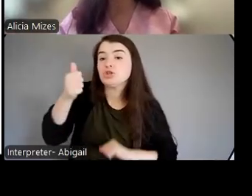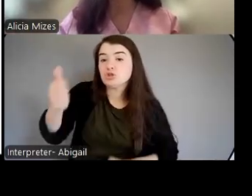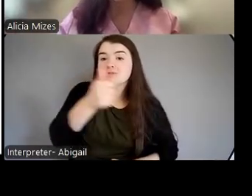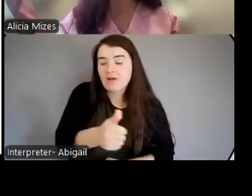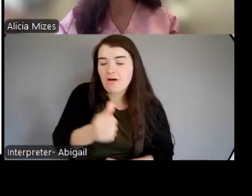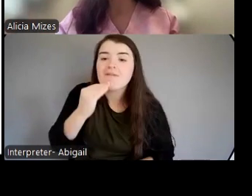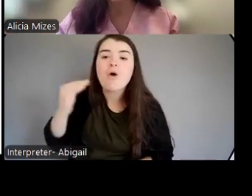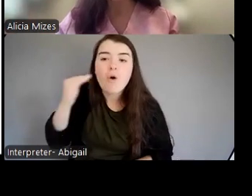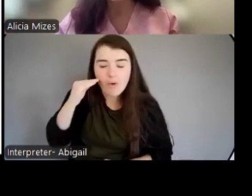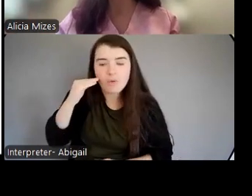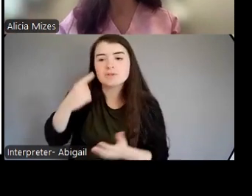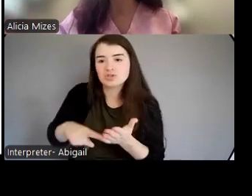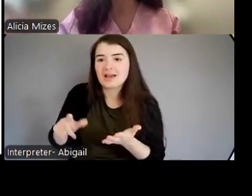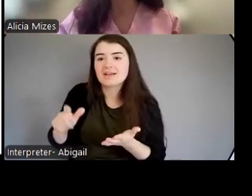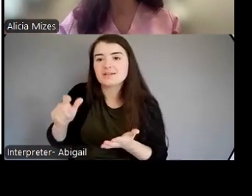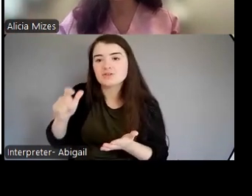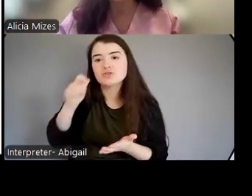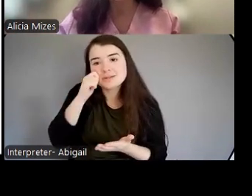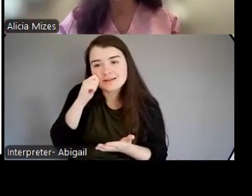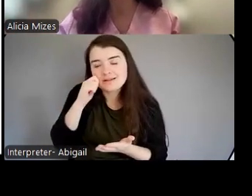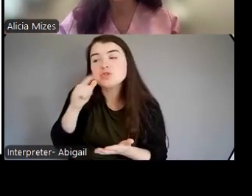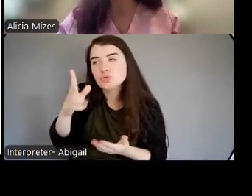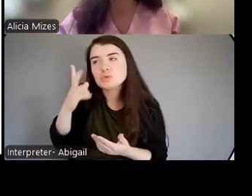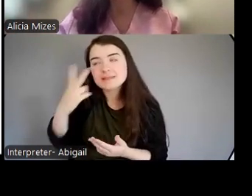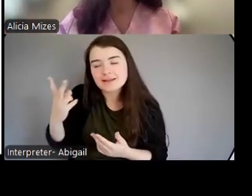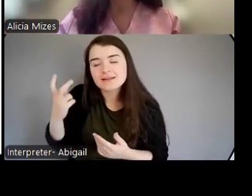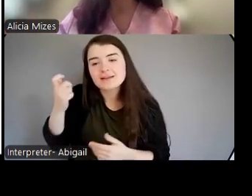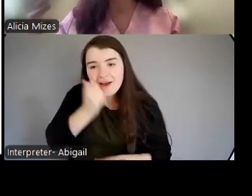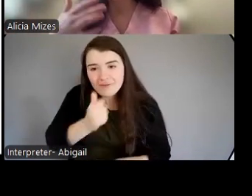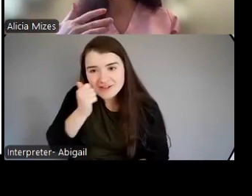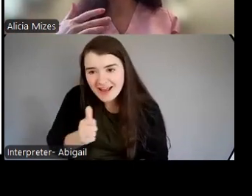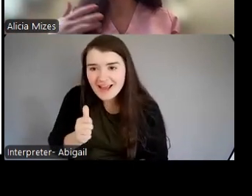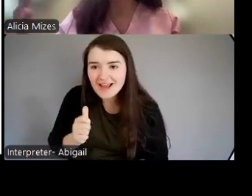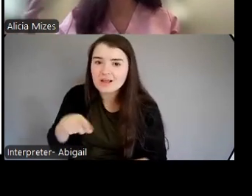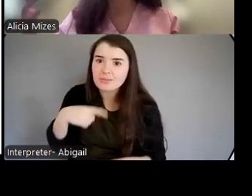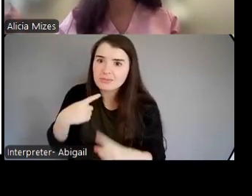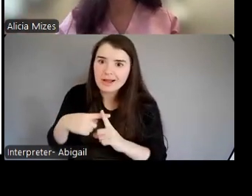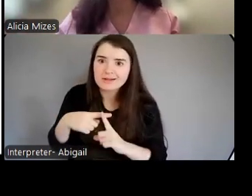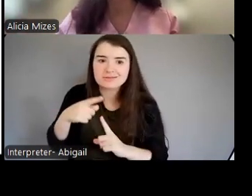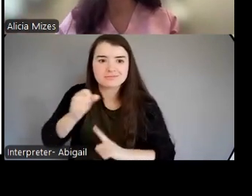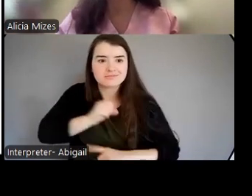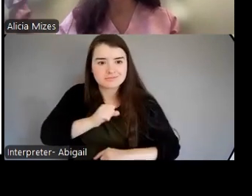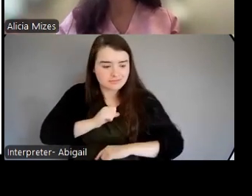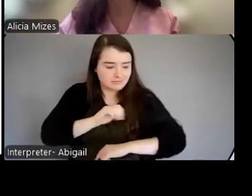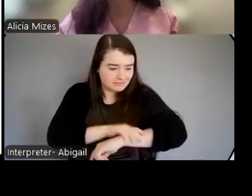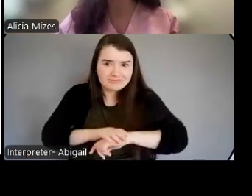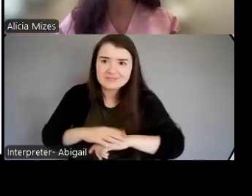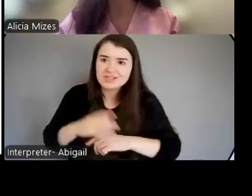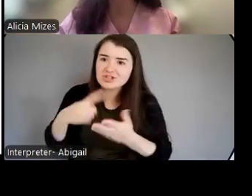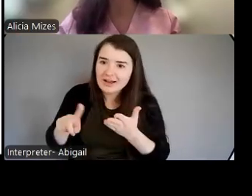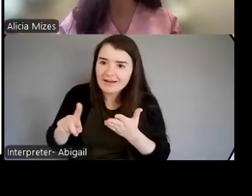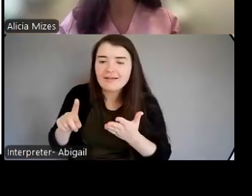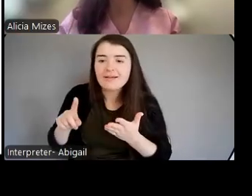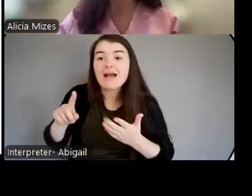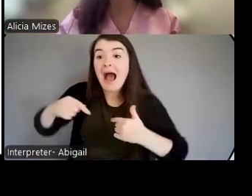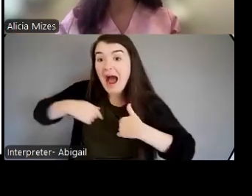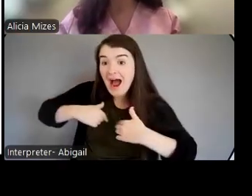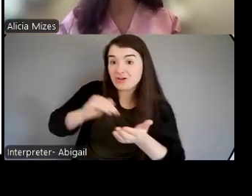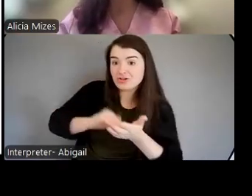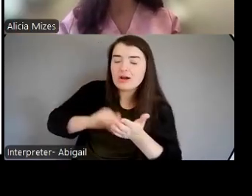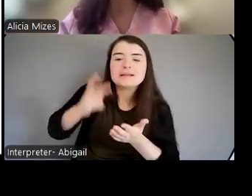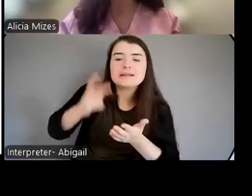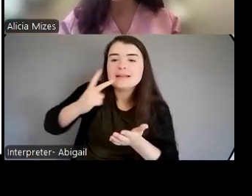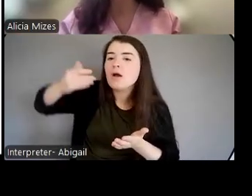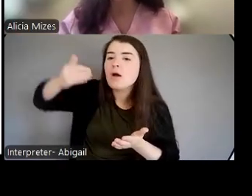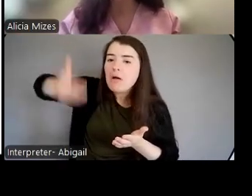your skin every day and more closely when you do these skin checks. Myself and other dermatologists, we only see it when you come in for a skin check. So